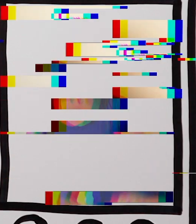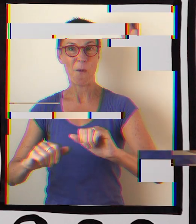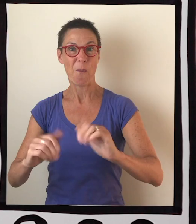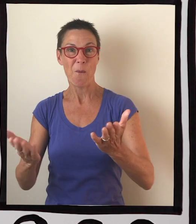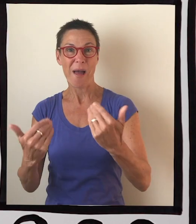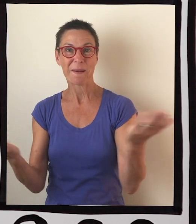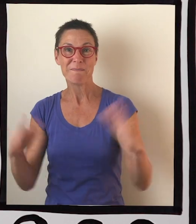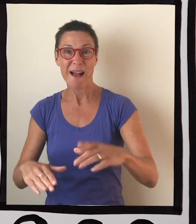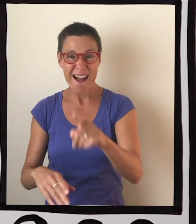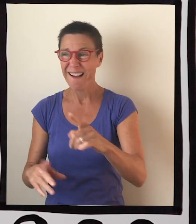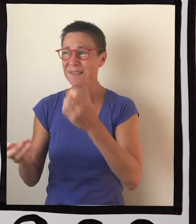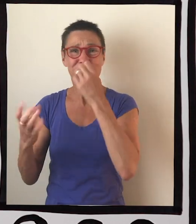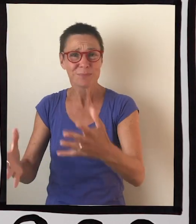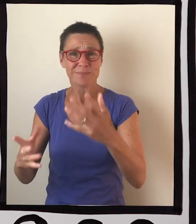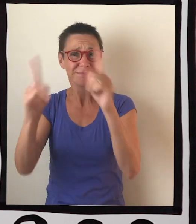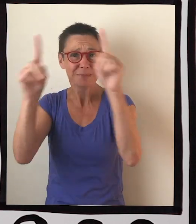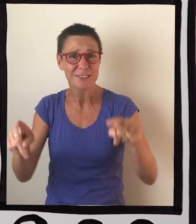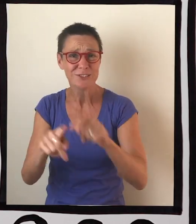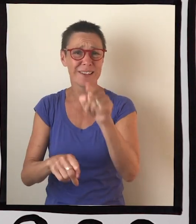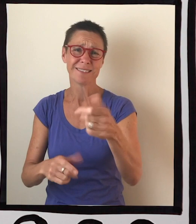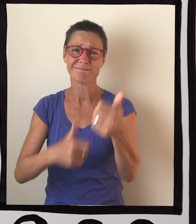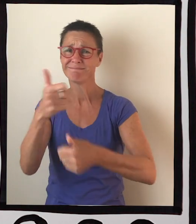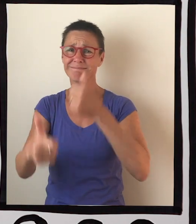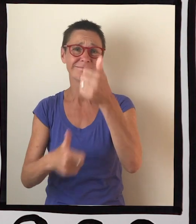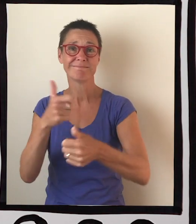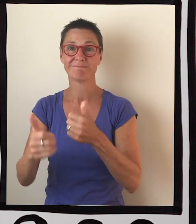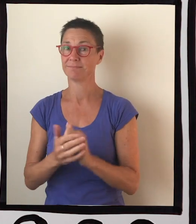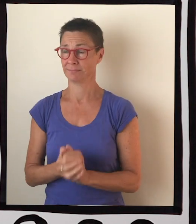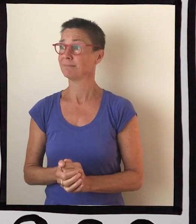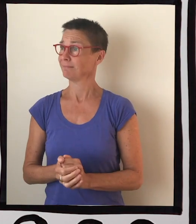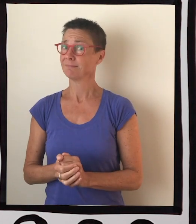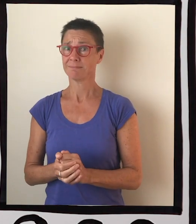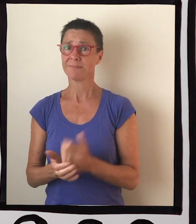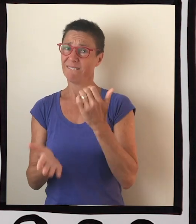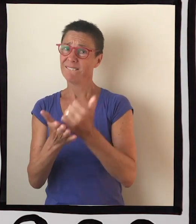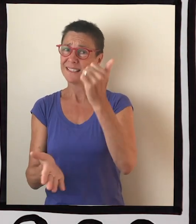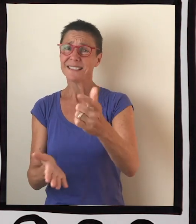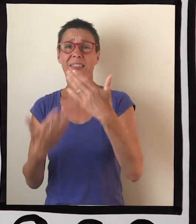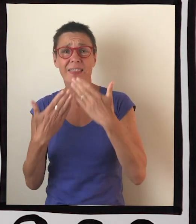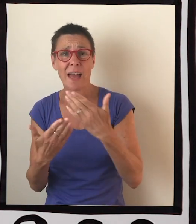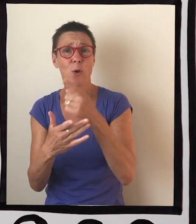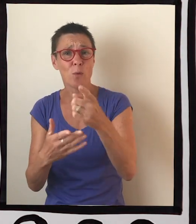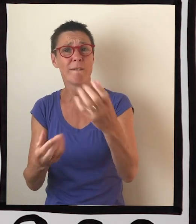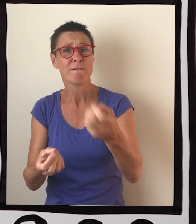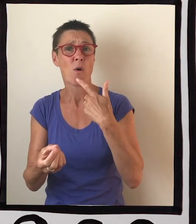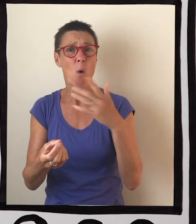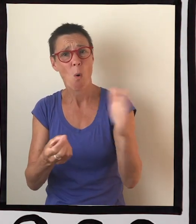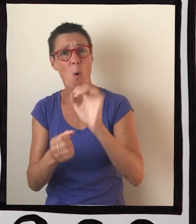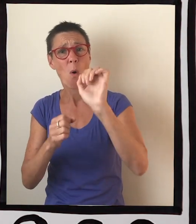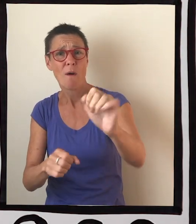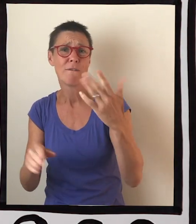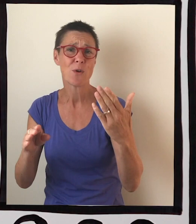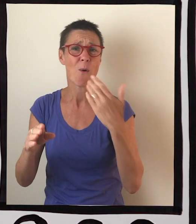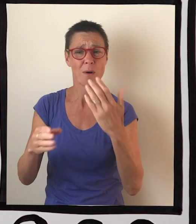welcome back those were amazing pictures eh they really were fabulous thank you very much for all